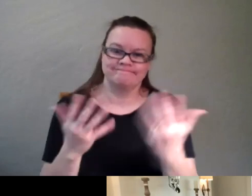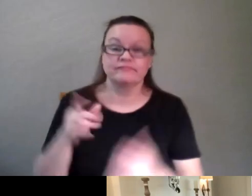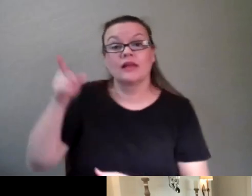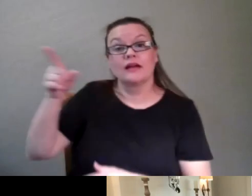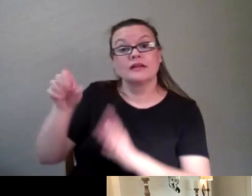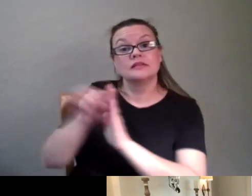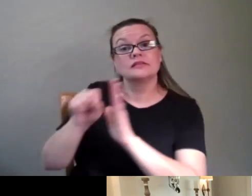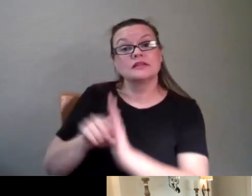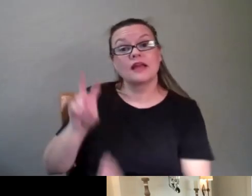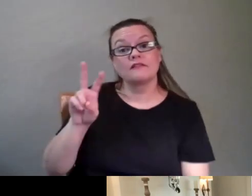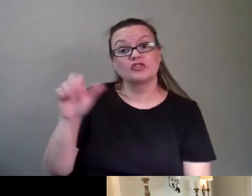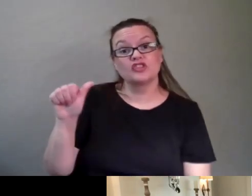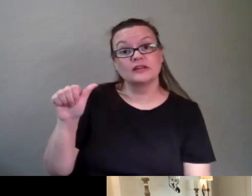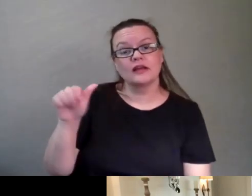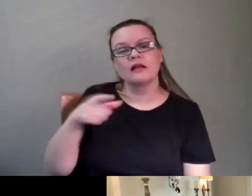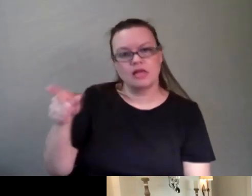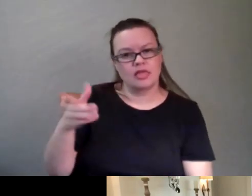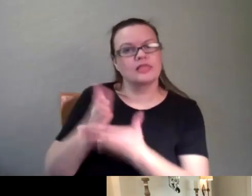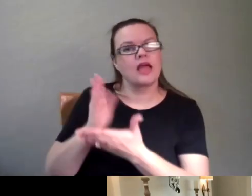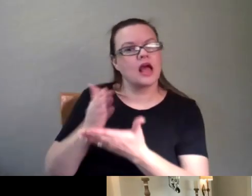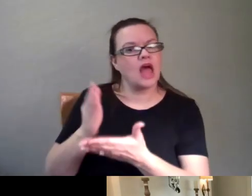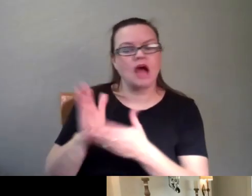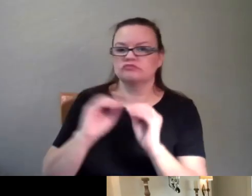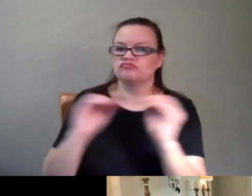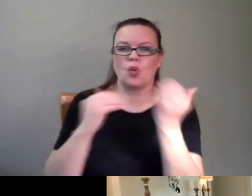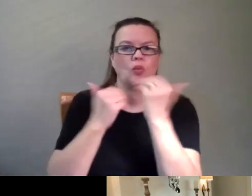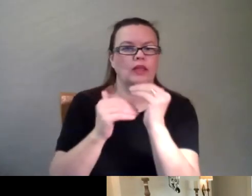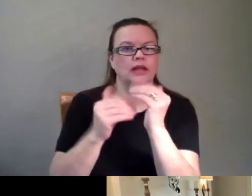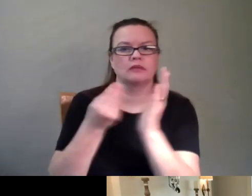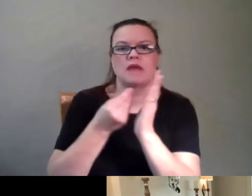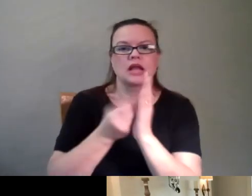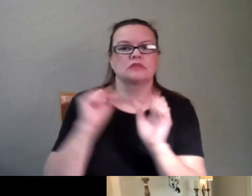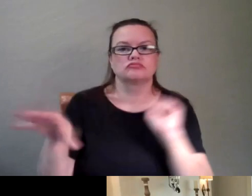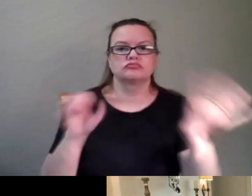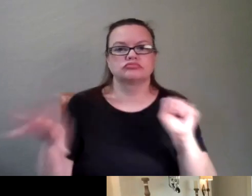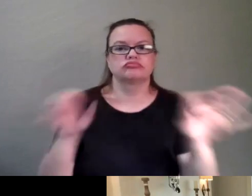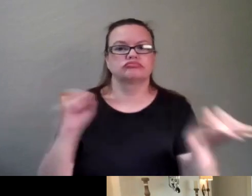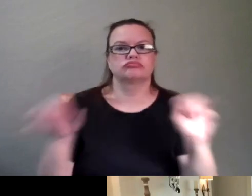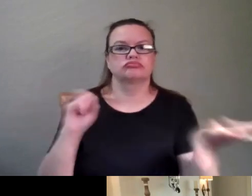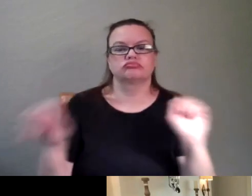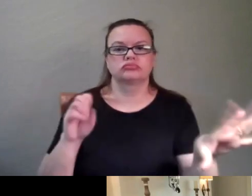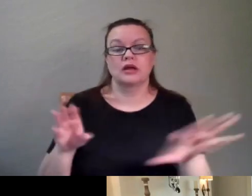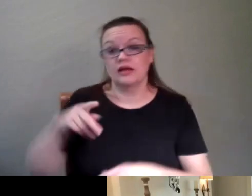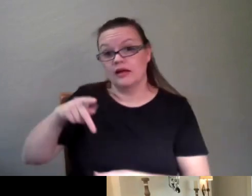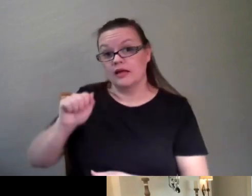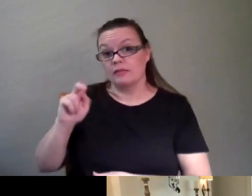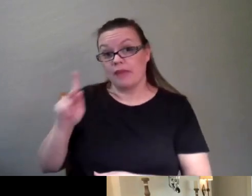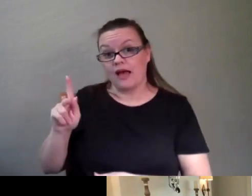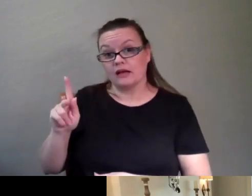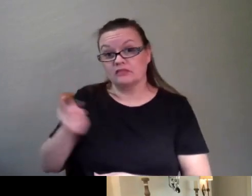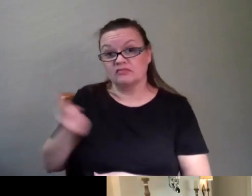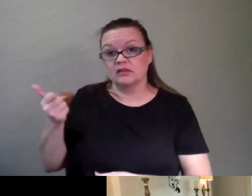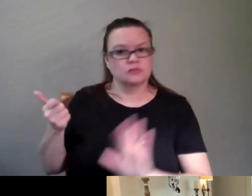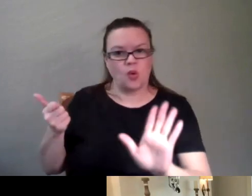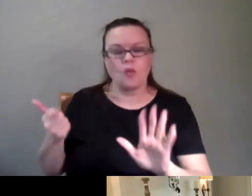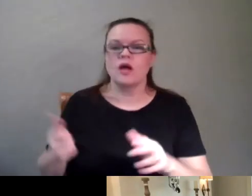they allow unlimited contributions to the campaigns. They didn't do away with PACs, but unlimited contributions